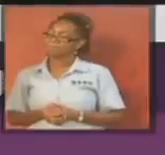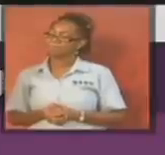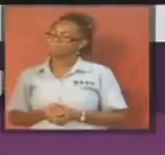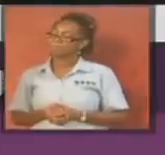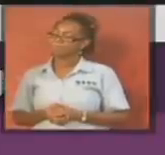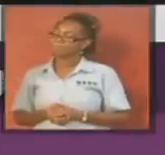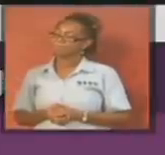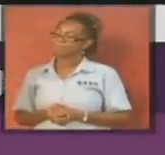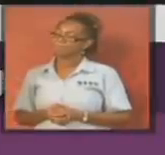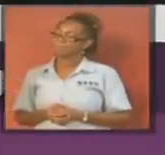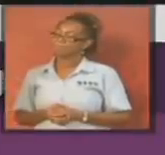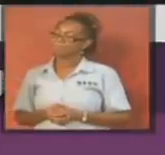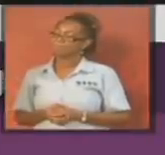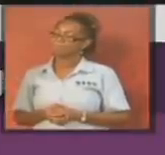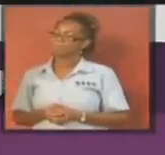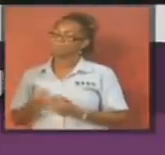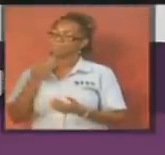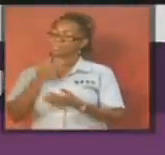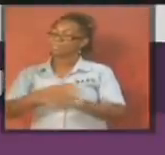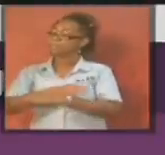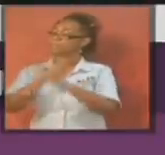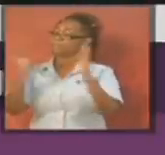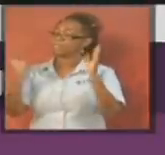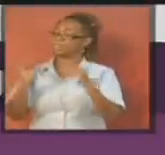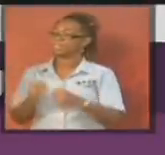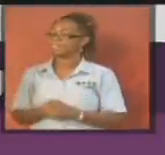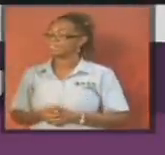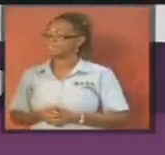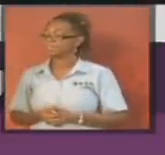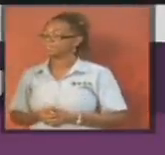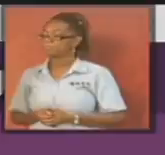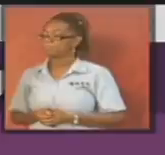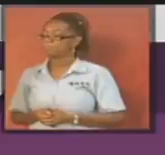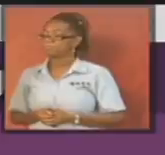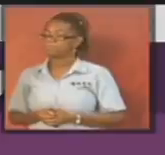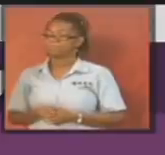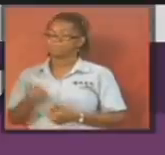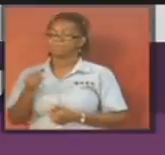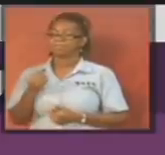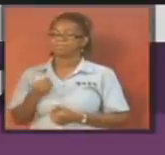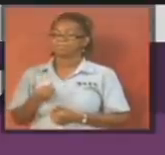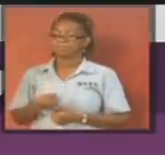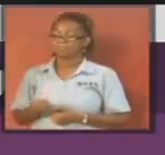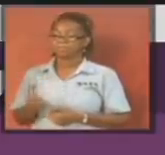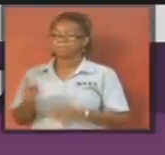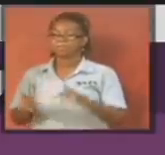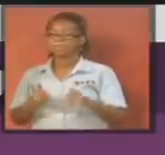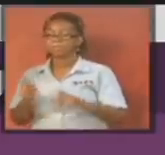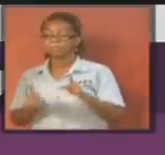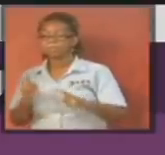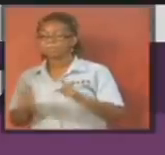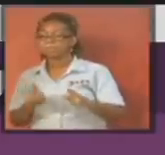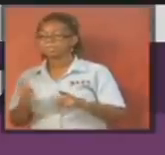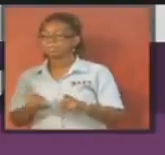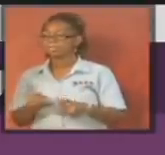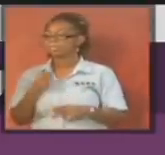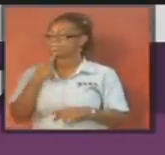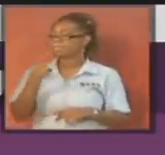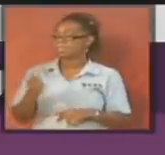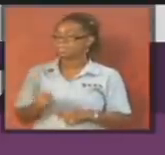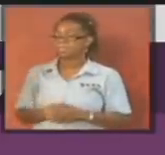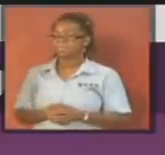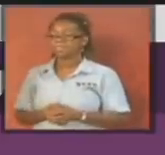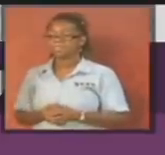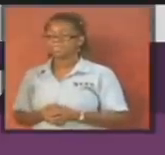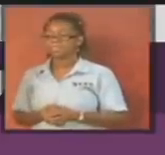Astronaut Health News. Good morning, everyone. Good morning. A few persons are reporting that their employees are hinting that they must take the